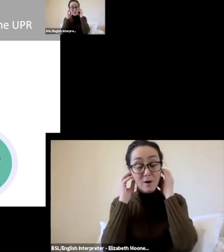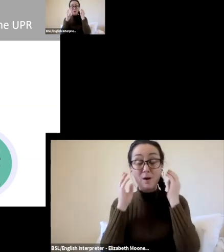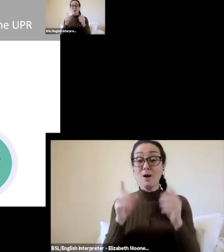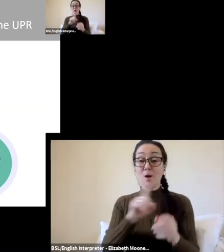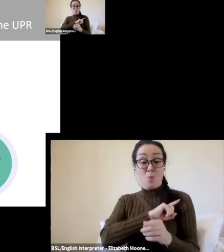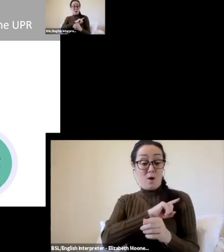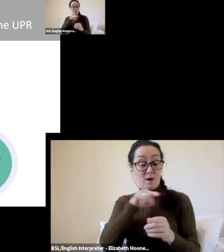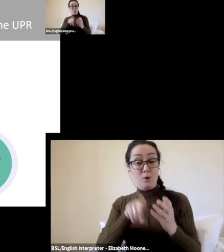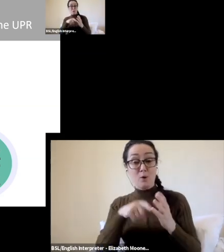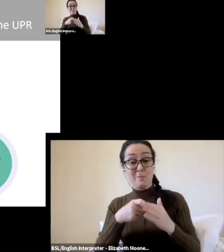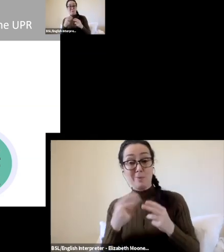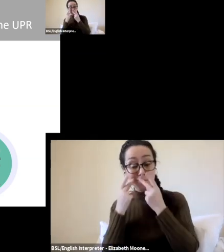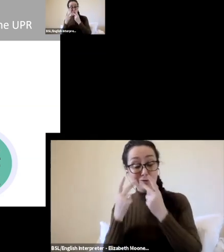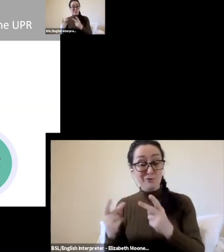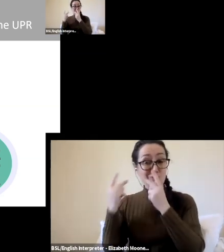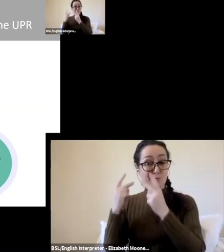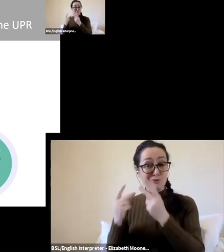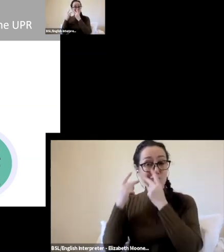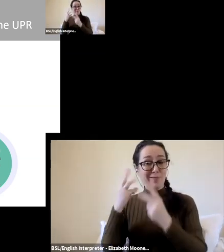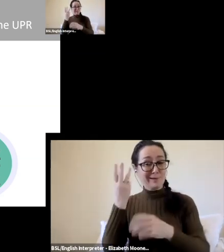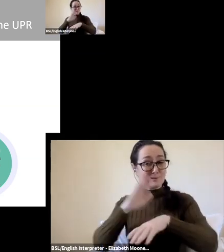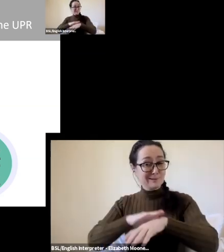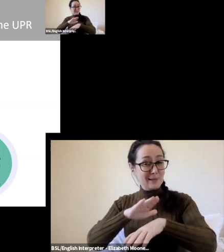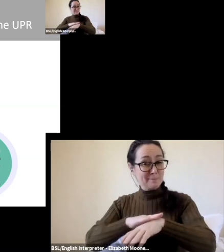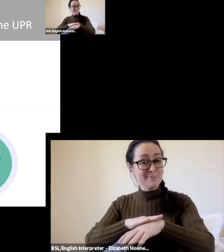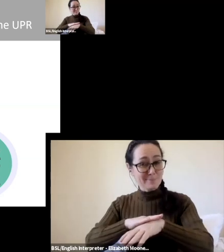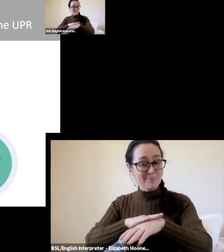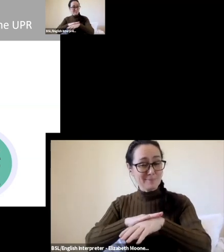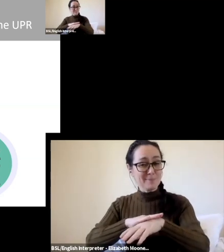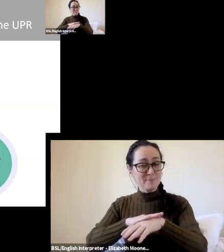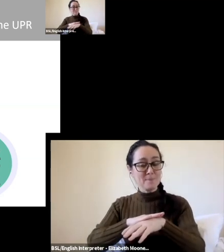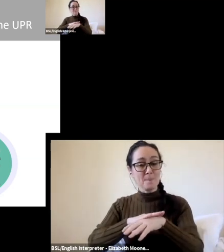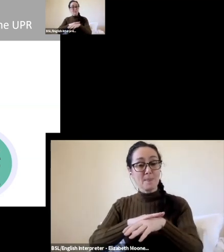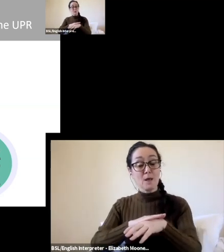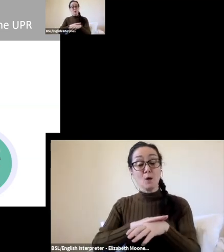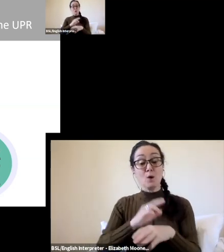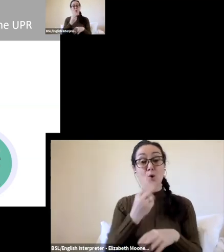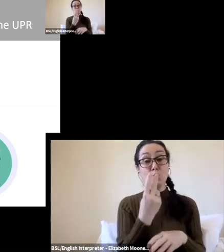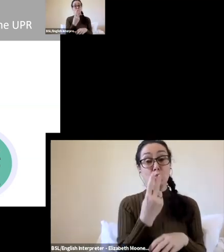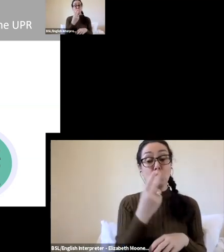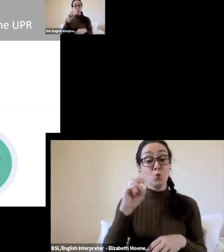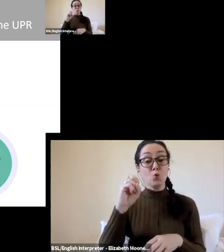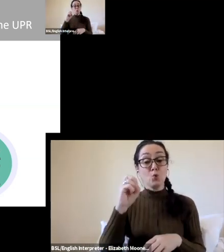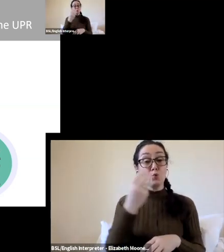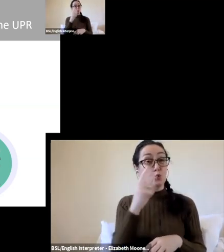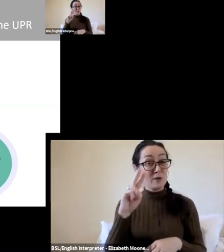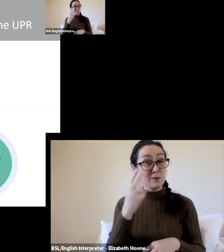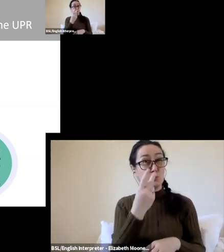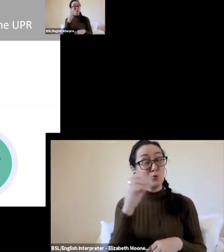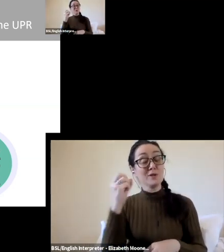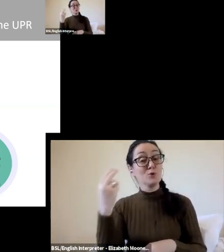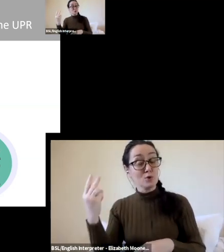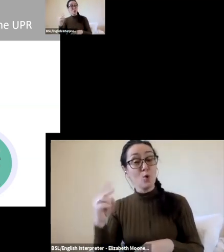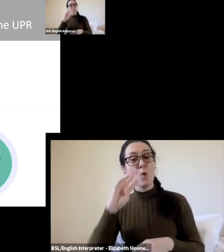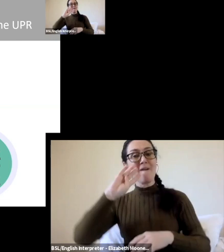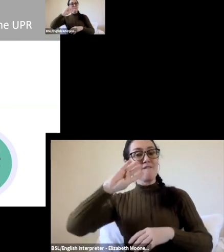3 times. The one that we are going to have in 2022 will be the 4th review. That means that